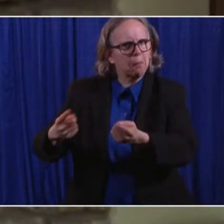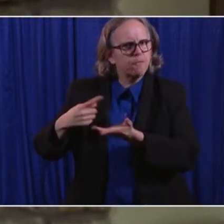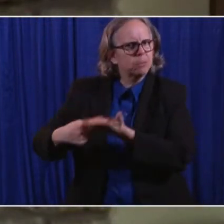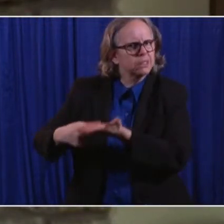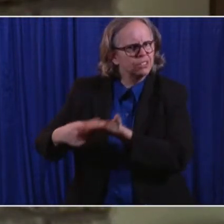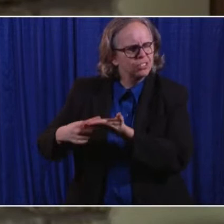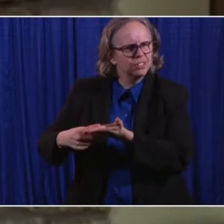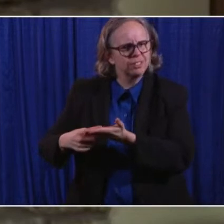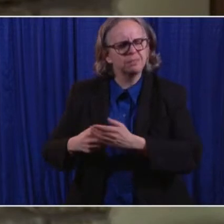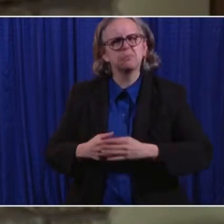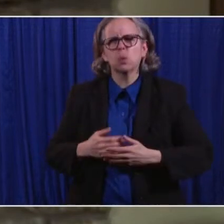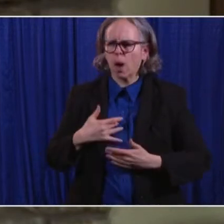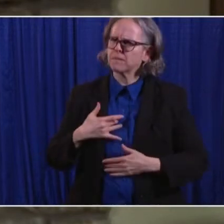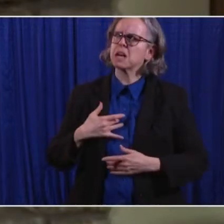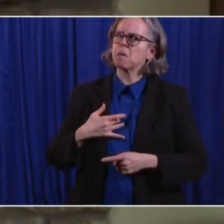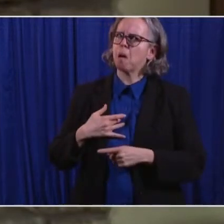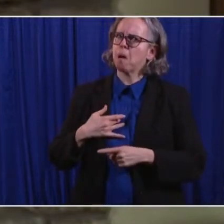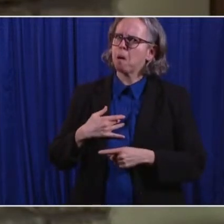So I think that